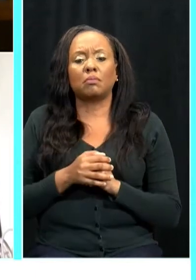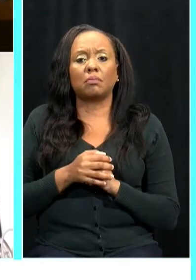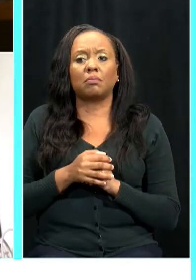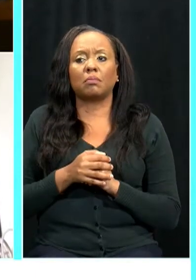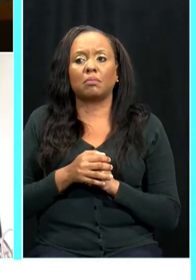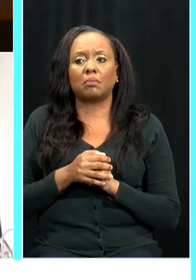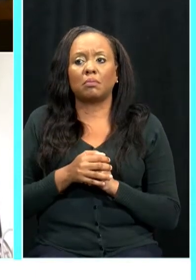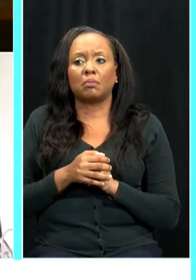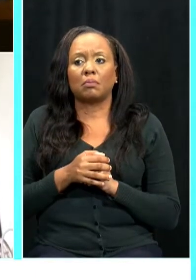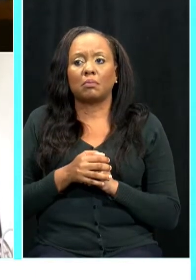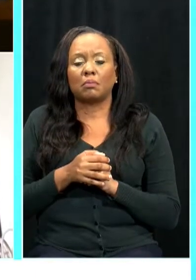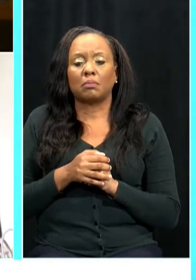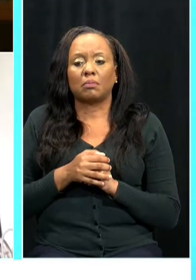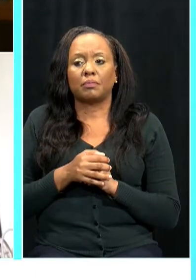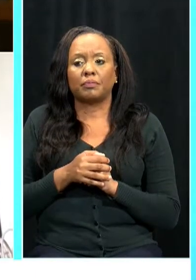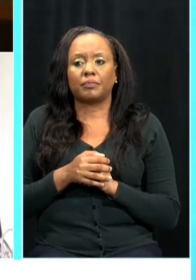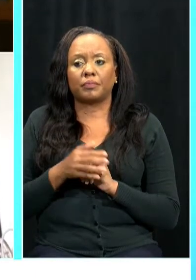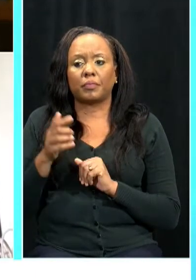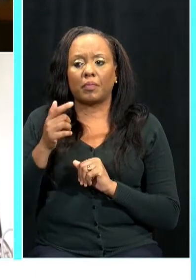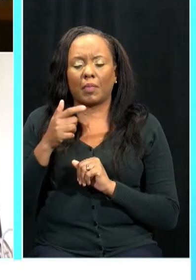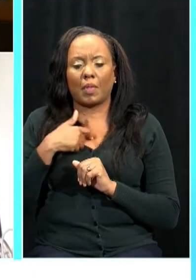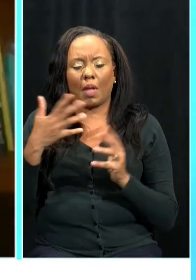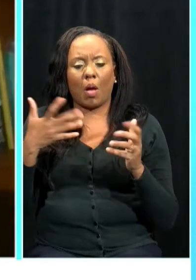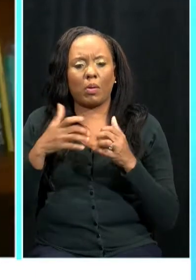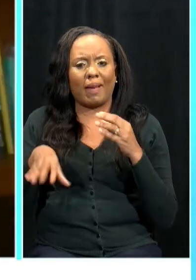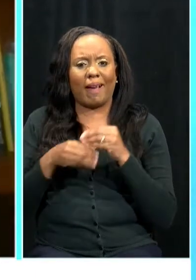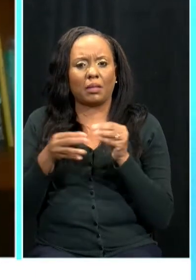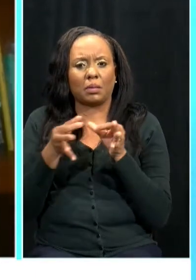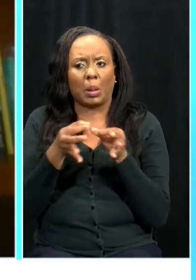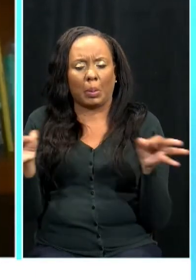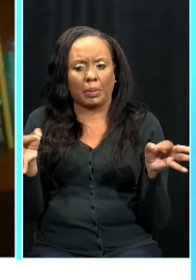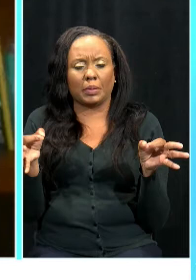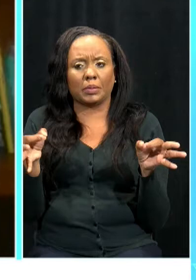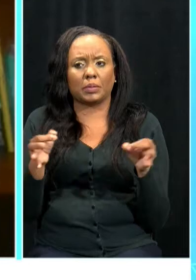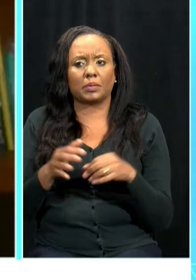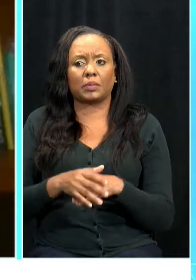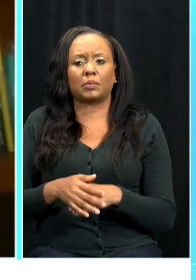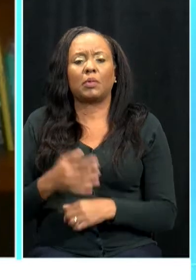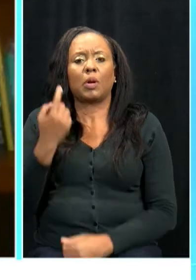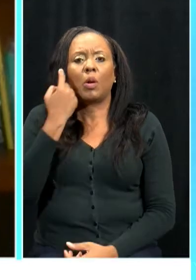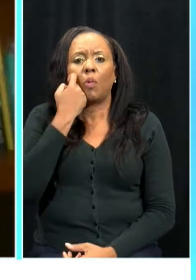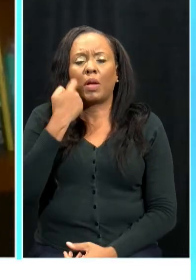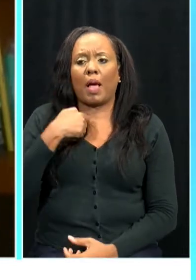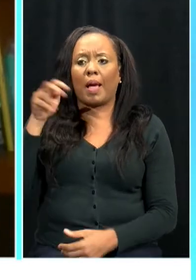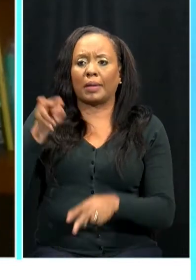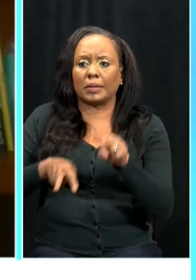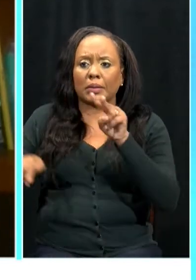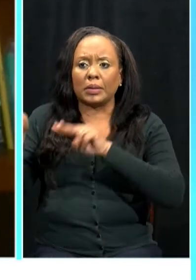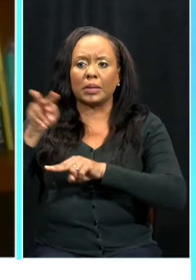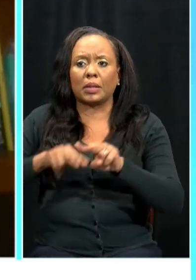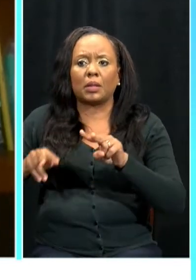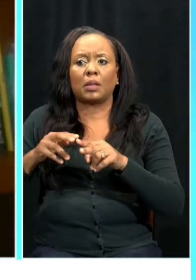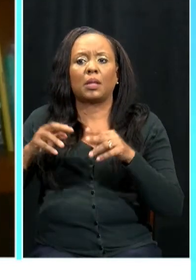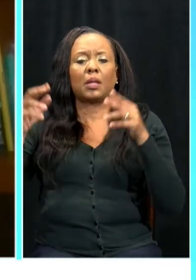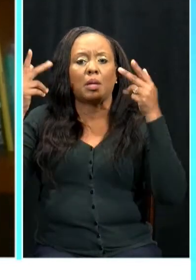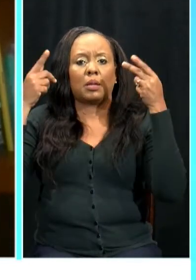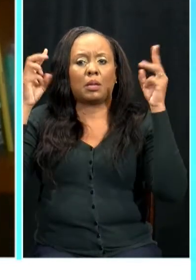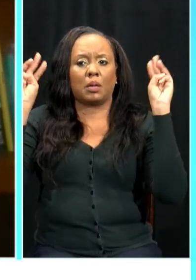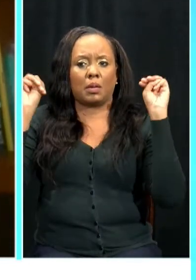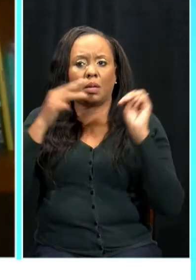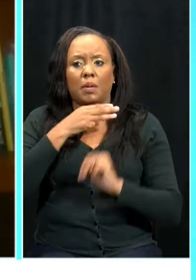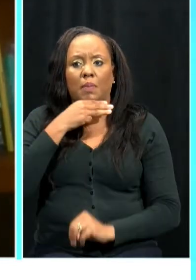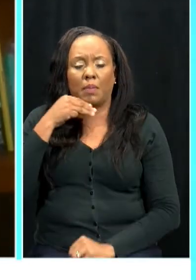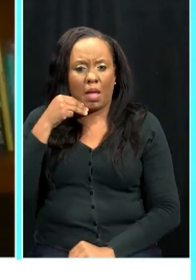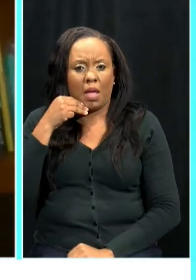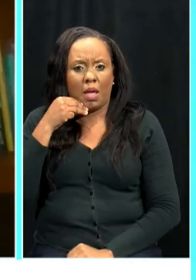slightly broader comment than the first one I made. One of my observations about the way the Prime Minister has approached politics, if I like to say sometimes that